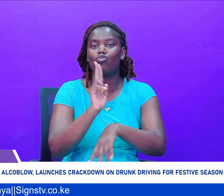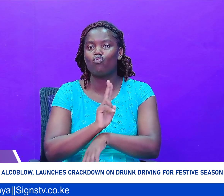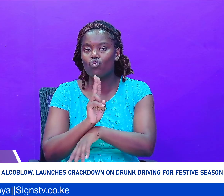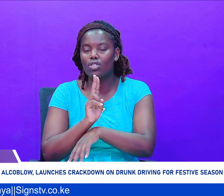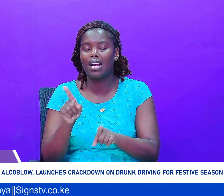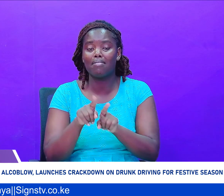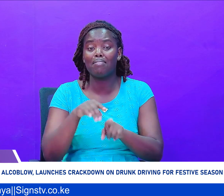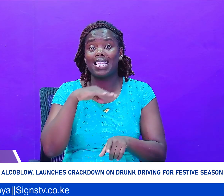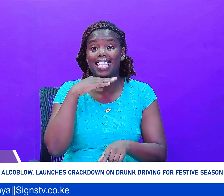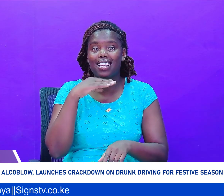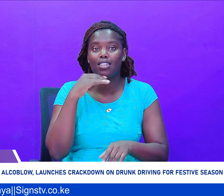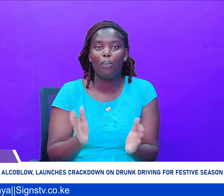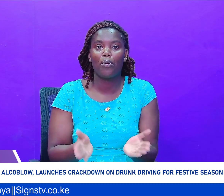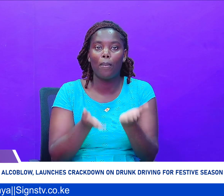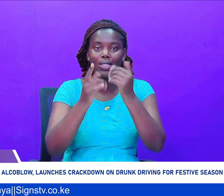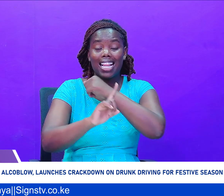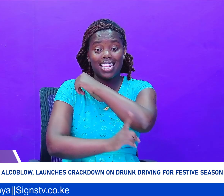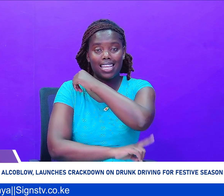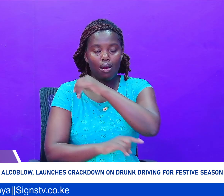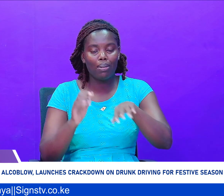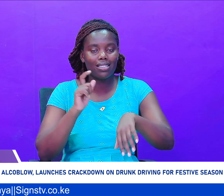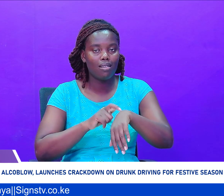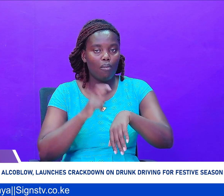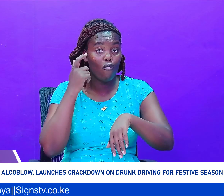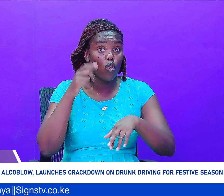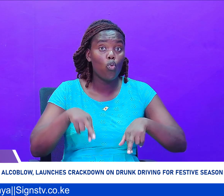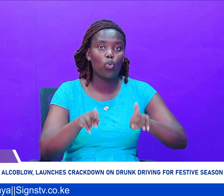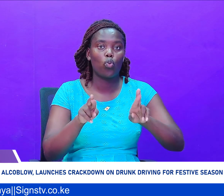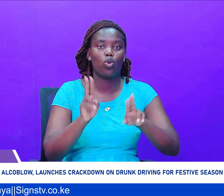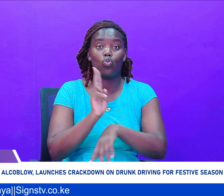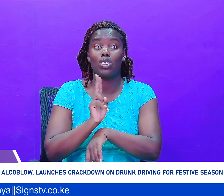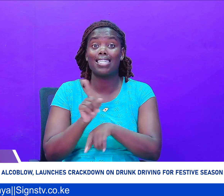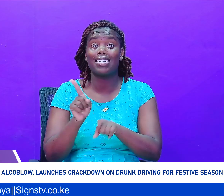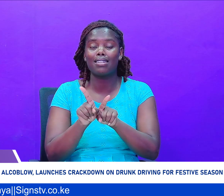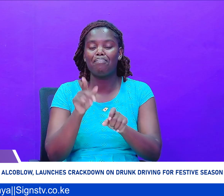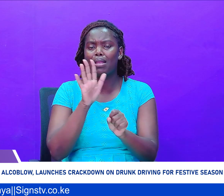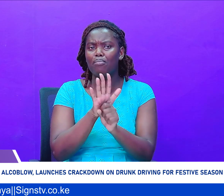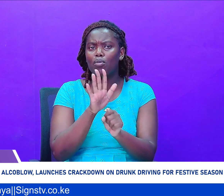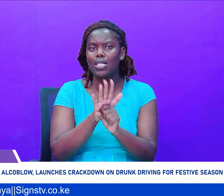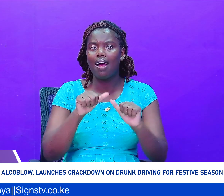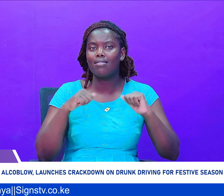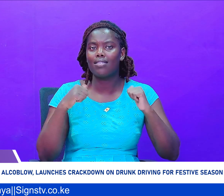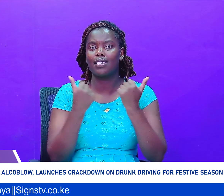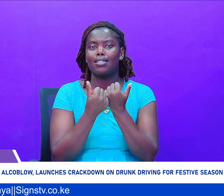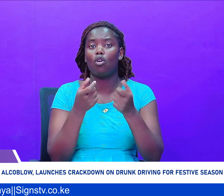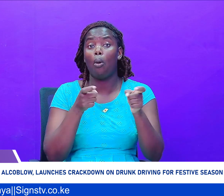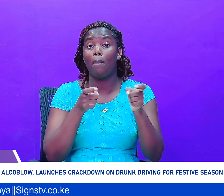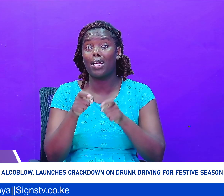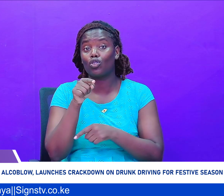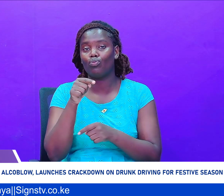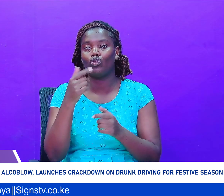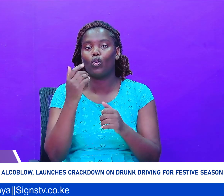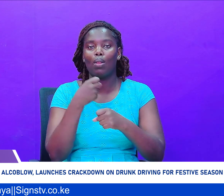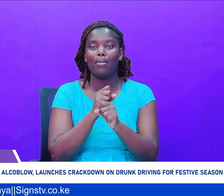discipline on the roads. The multi-agency operation will feature the